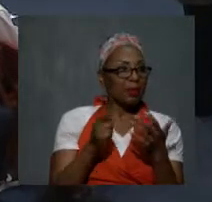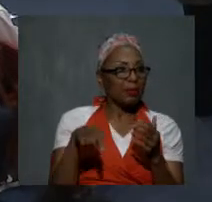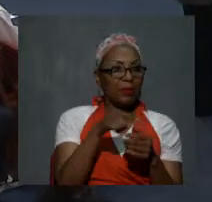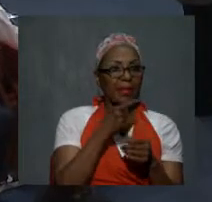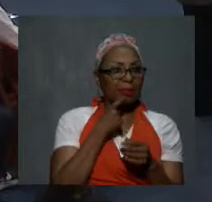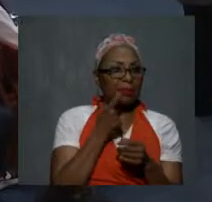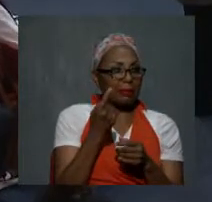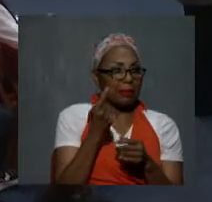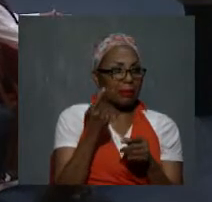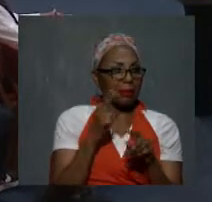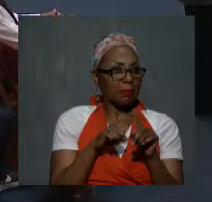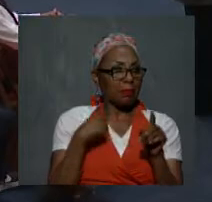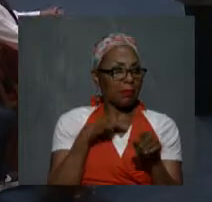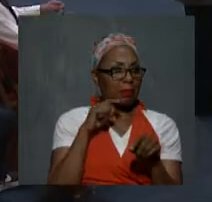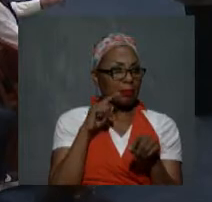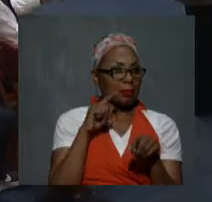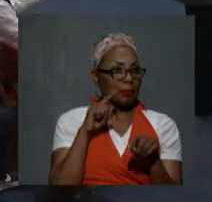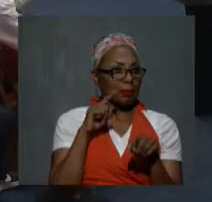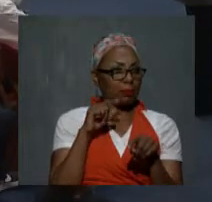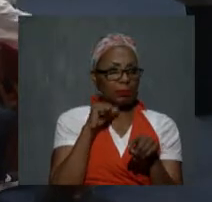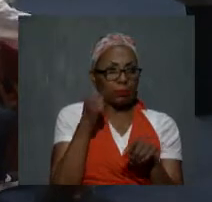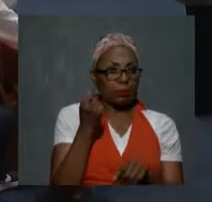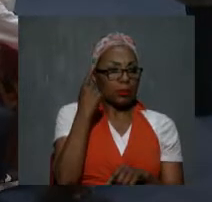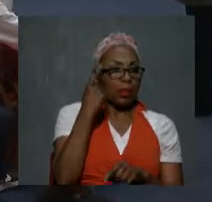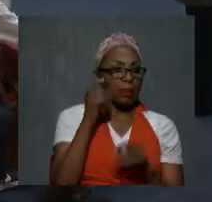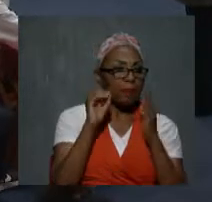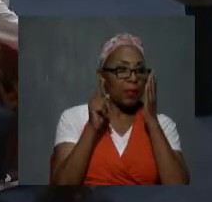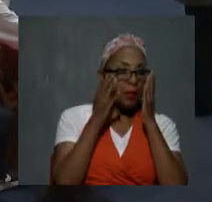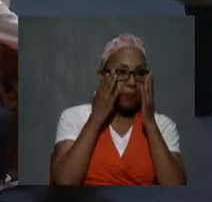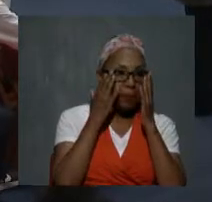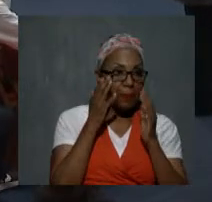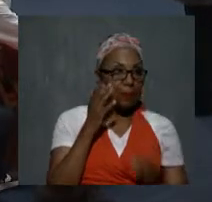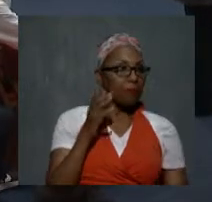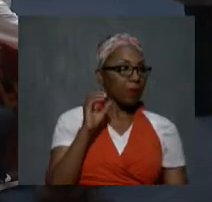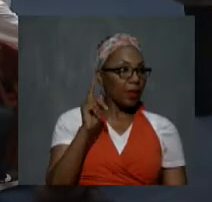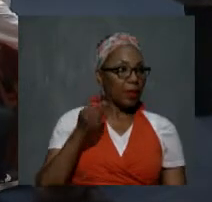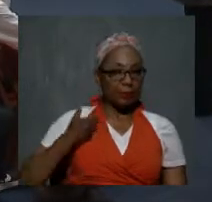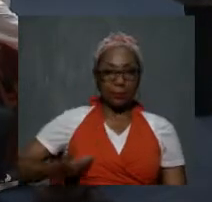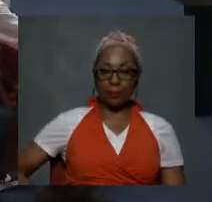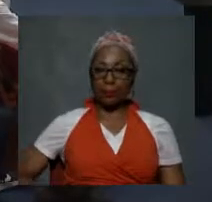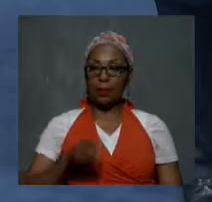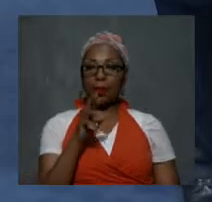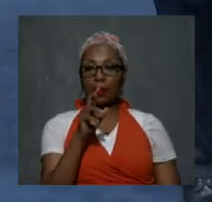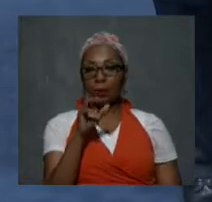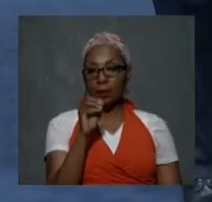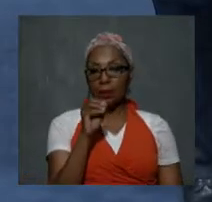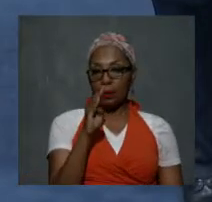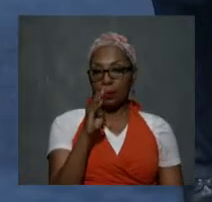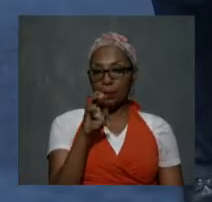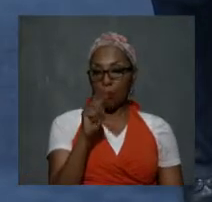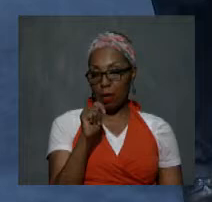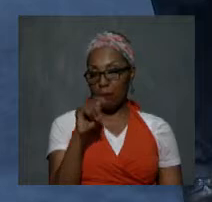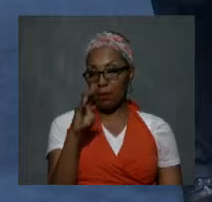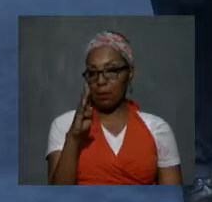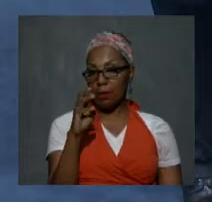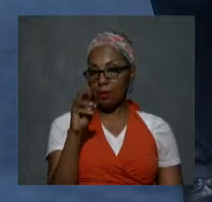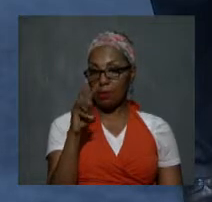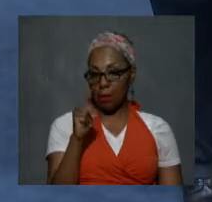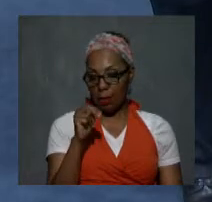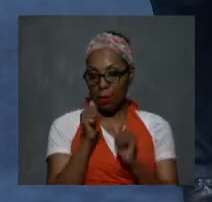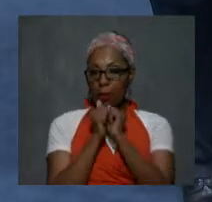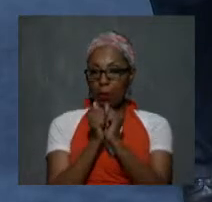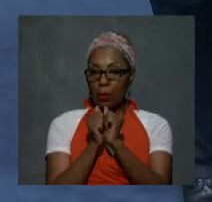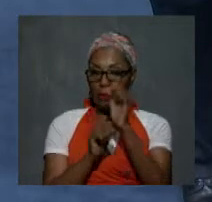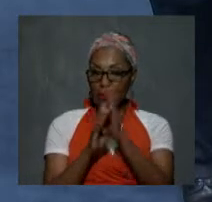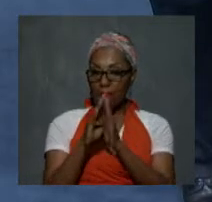you were on? Color rendering there. I'm Robert Brown. I'm with Development Consultants, and we're